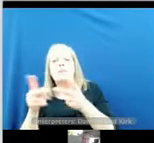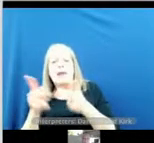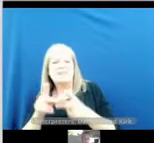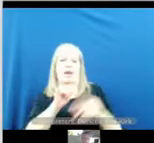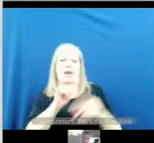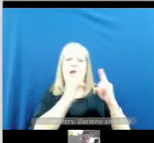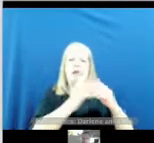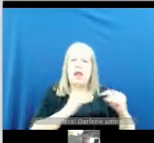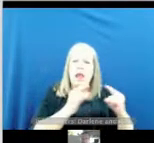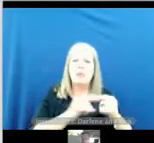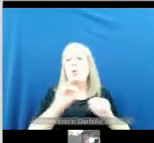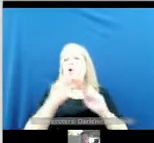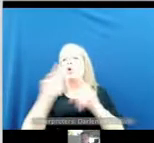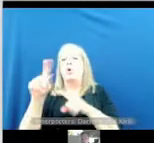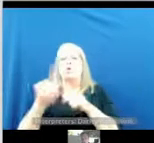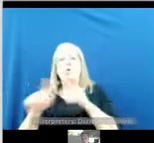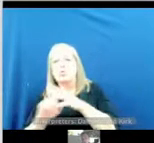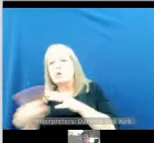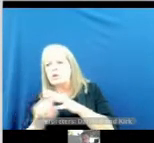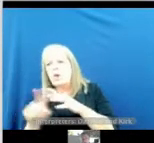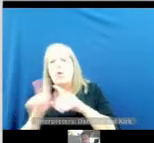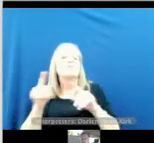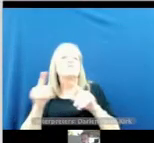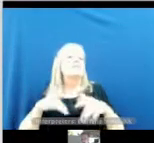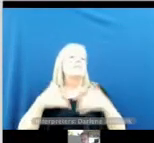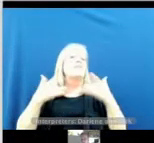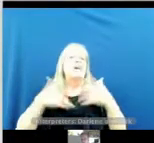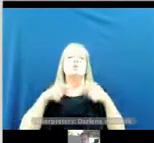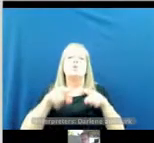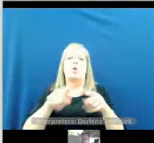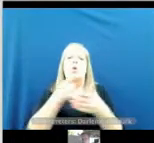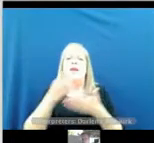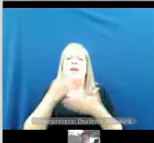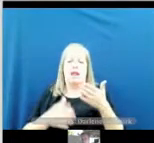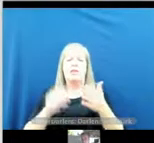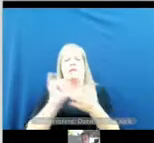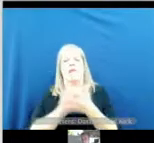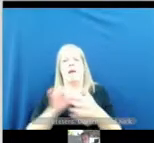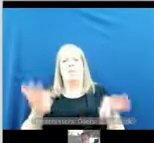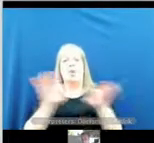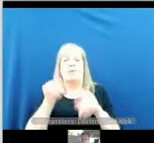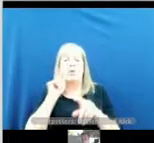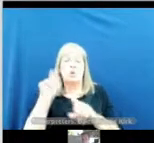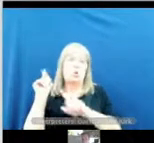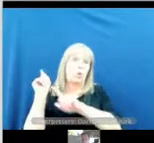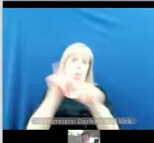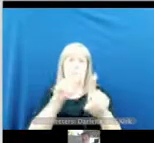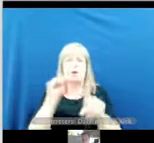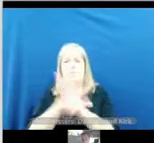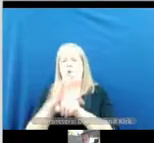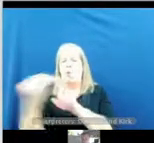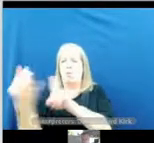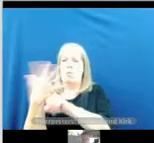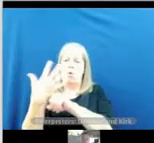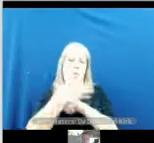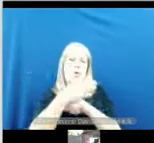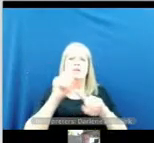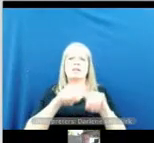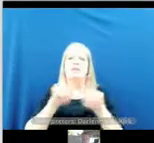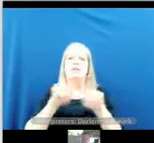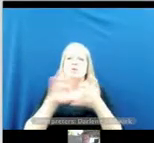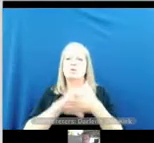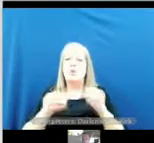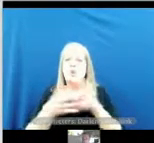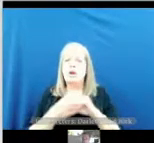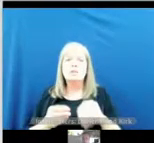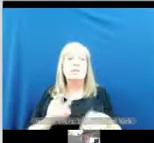weekend events. These are the places where you're going to really learn, and to be able to hear people's stories. Some of the young adult events